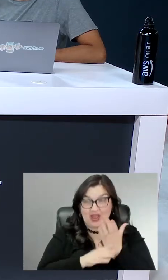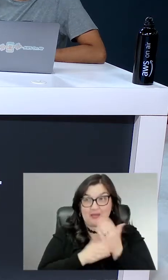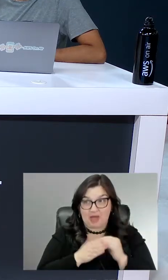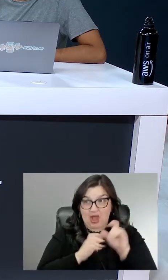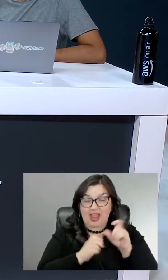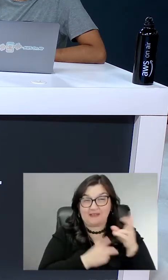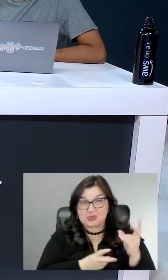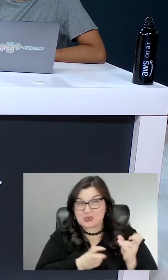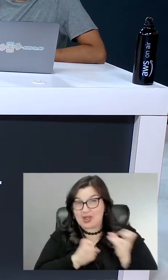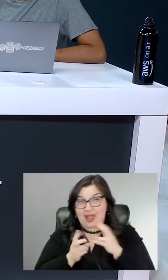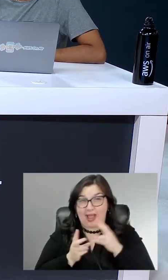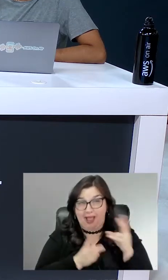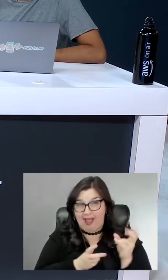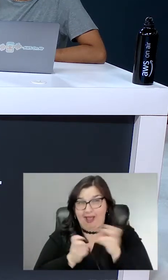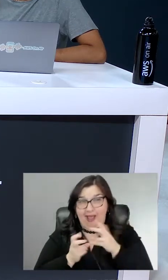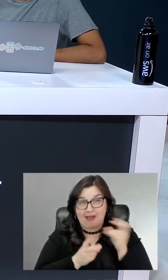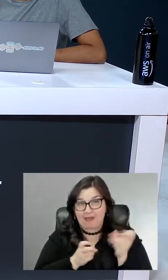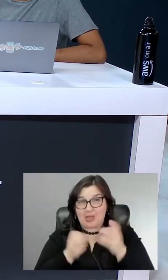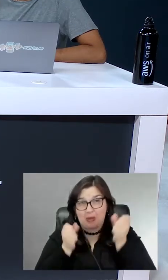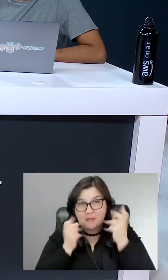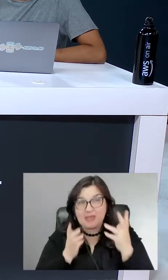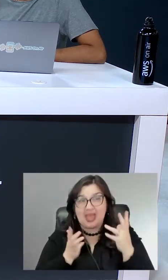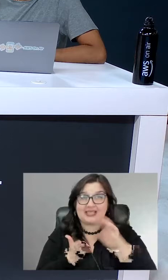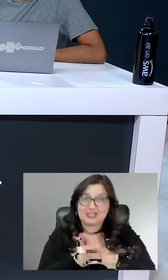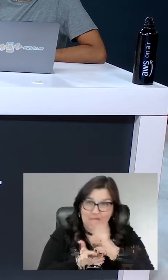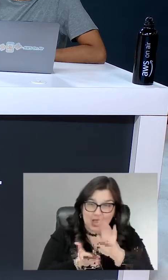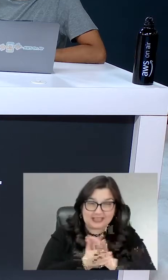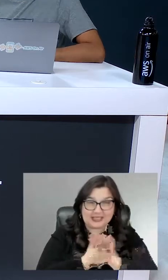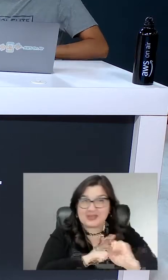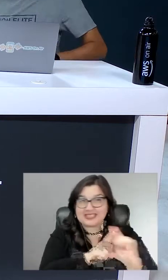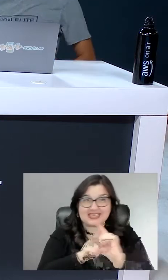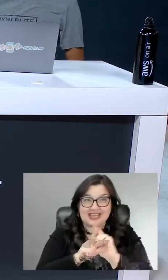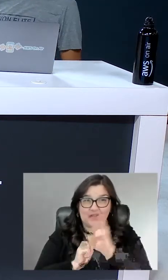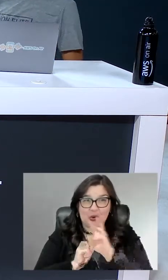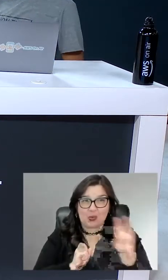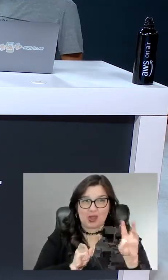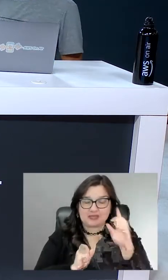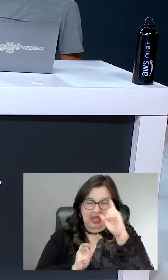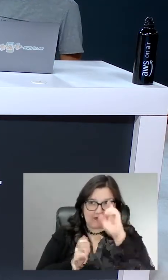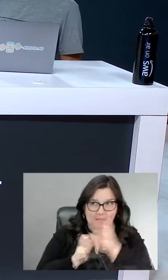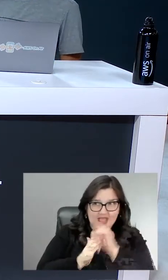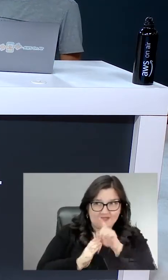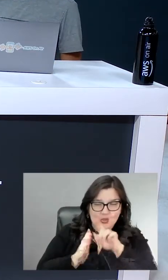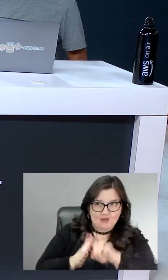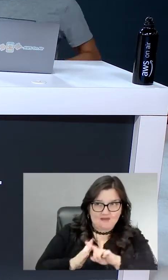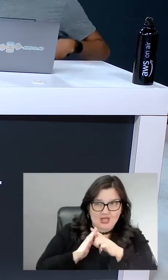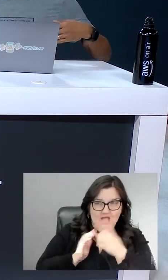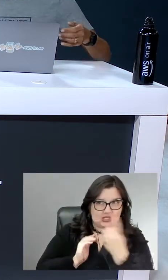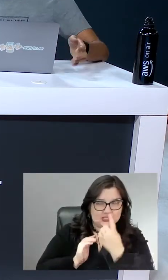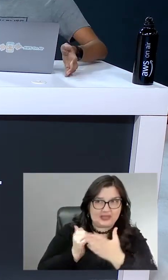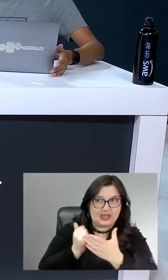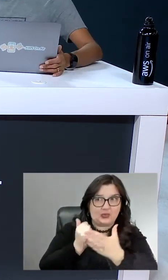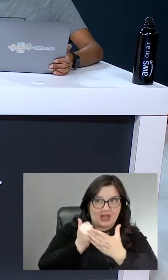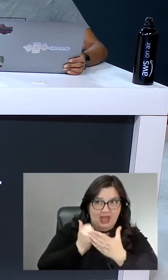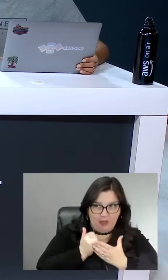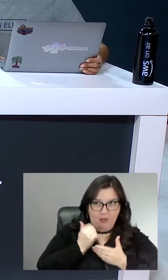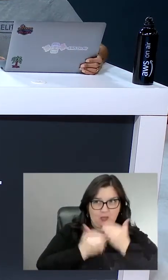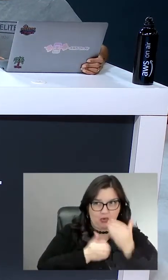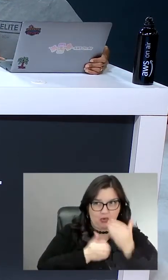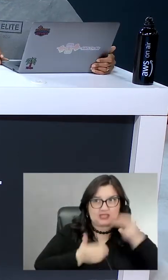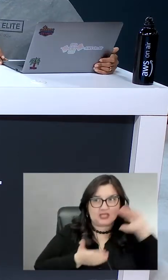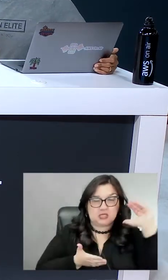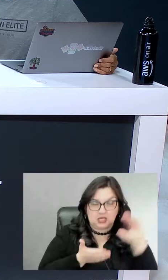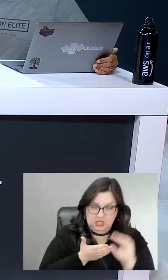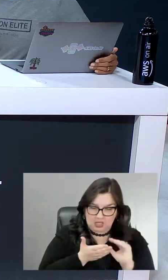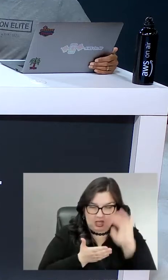of documents to different websites. And I believe that what you've launched is something that would help make that process a lot less painful for